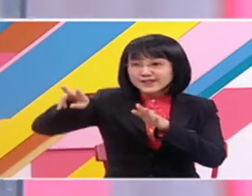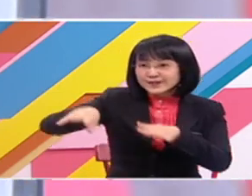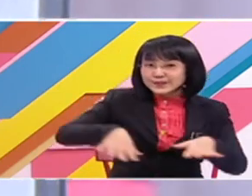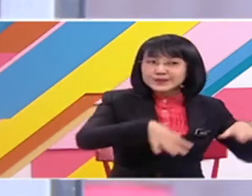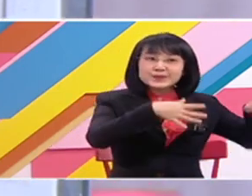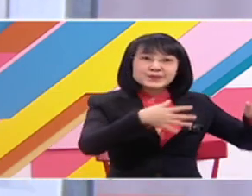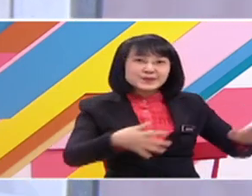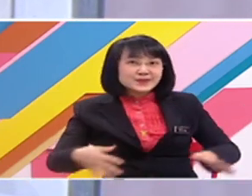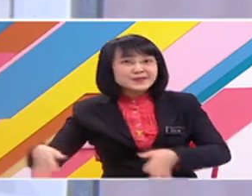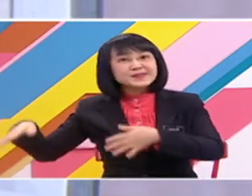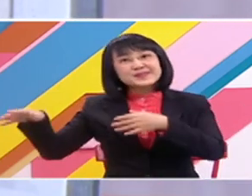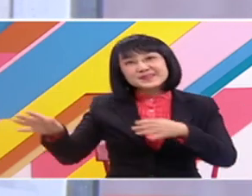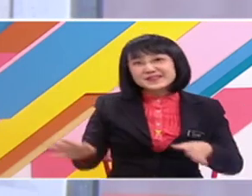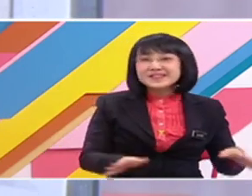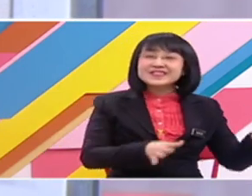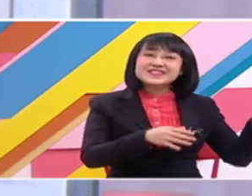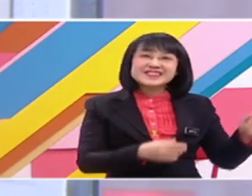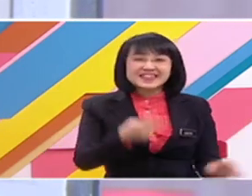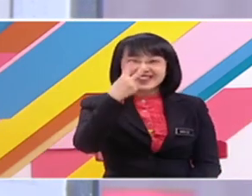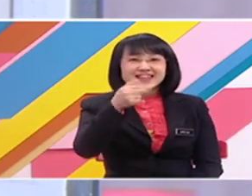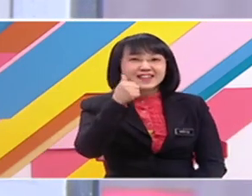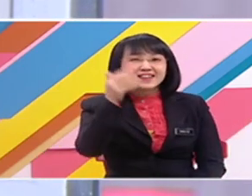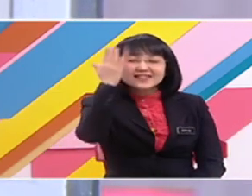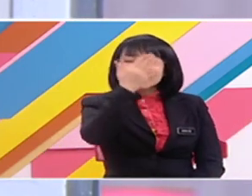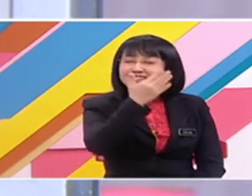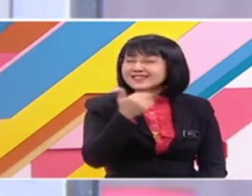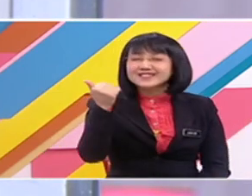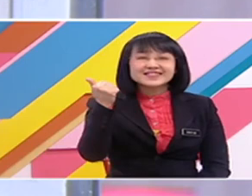movement. Yeah. To make a girl so pretty.